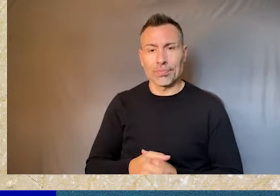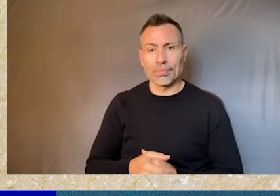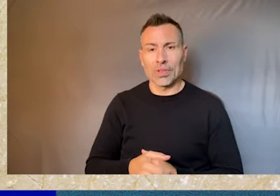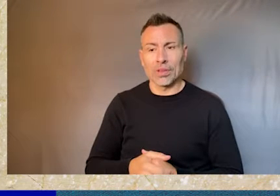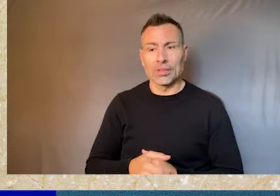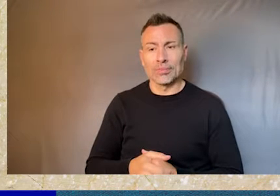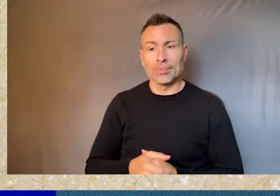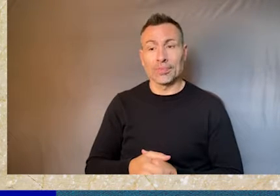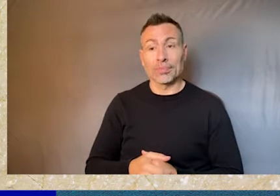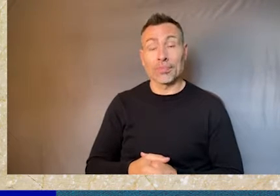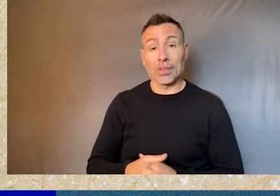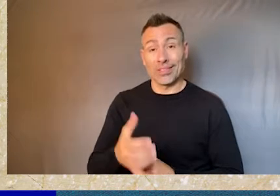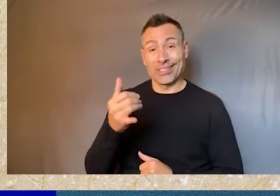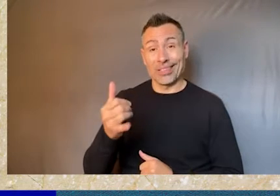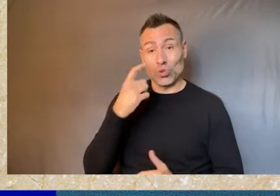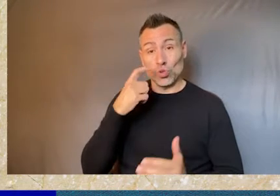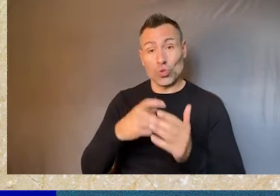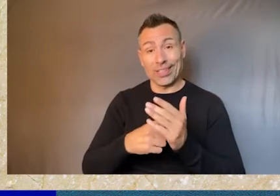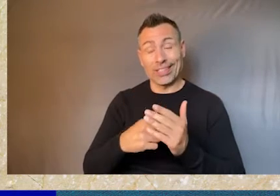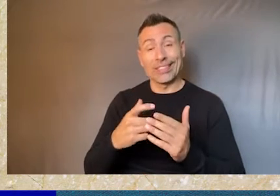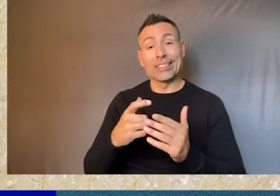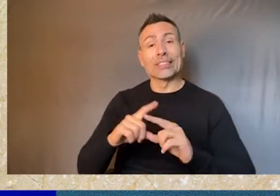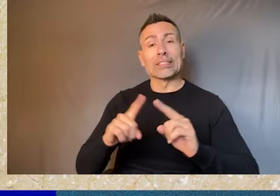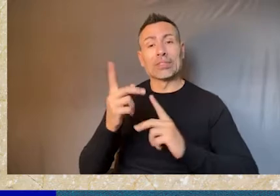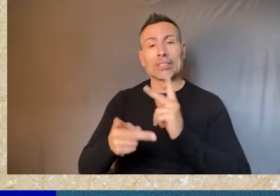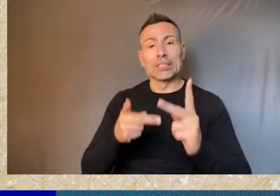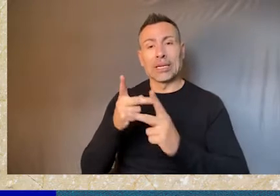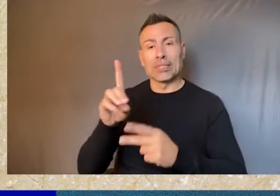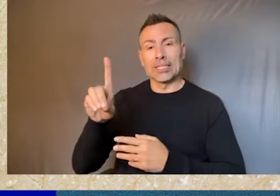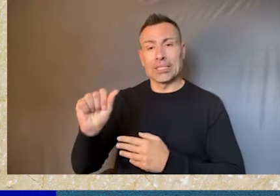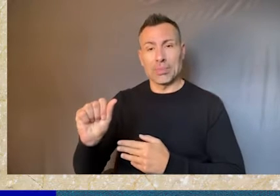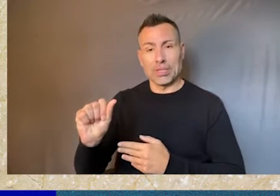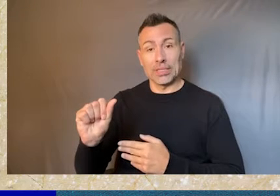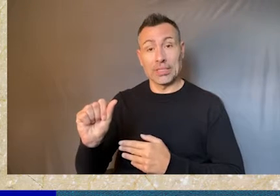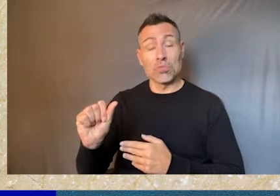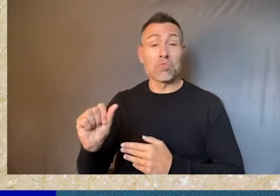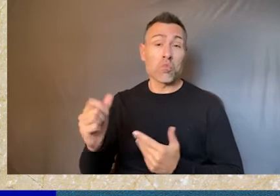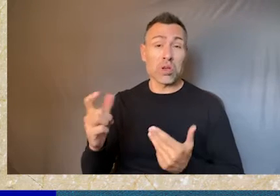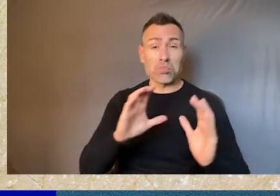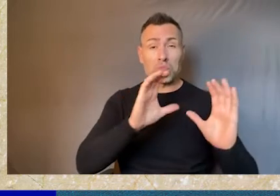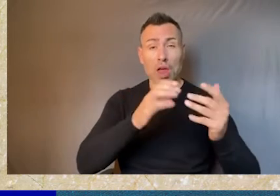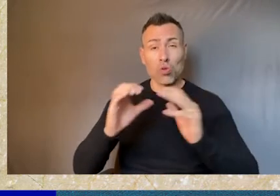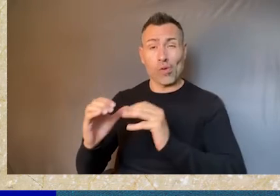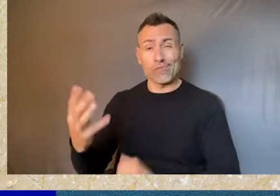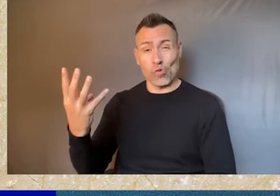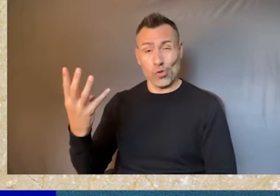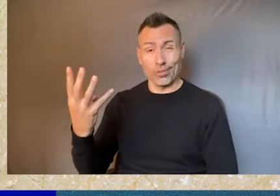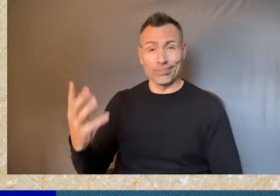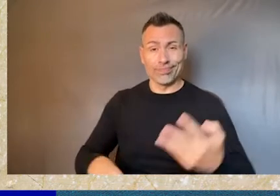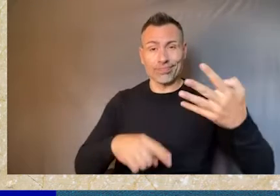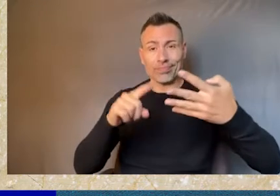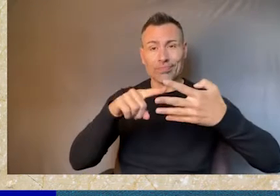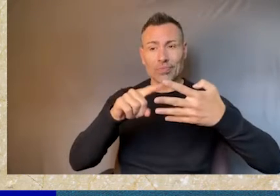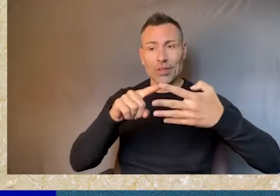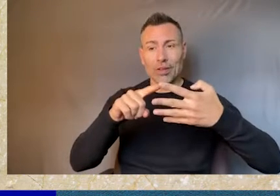So here's some different types of disabilities. It's helpful to split disabilities into 4 different types. There's physical, which